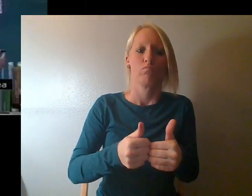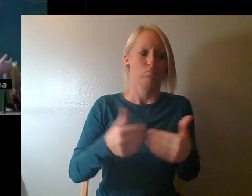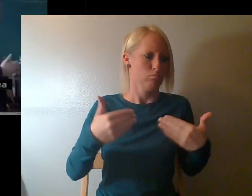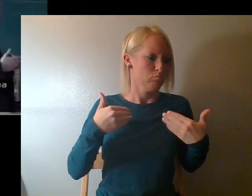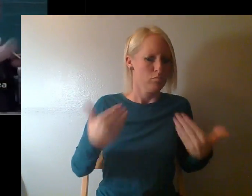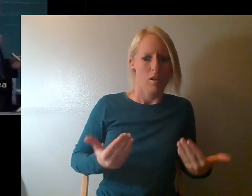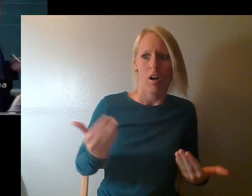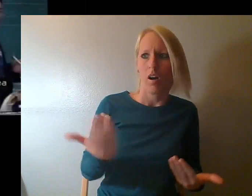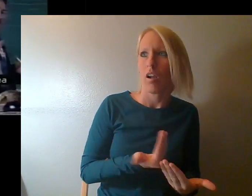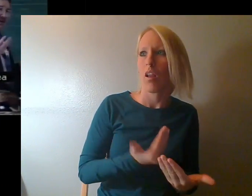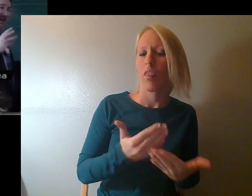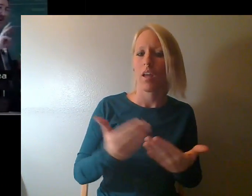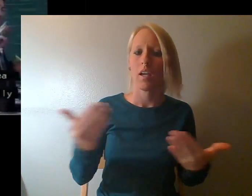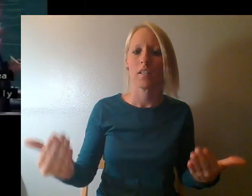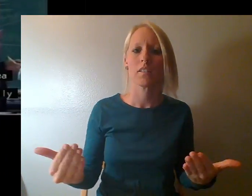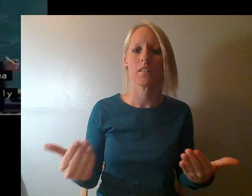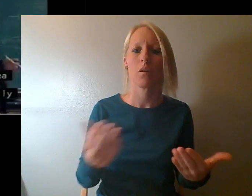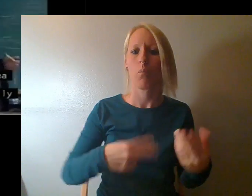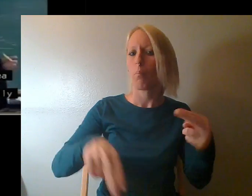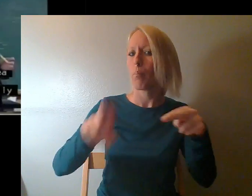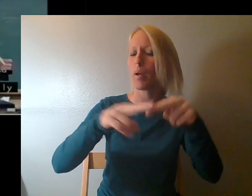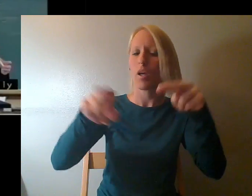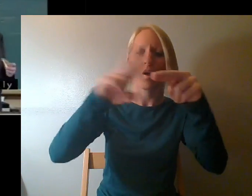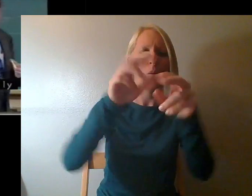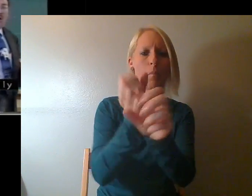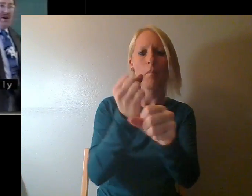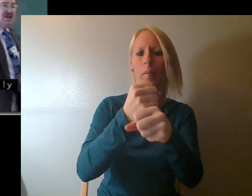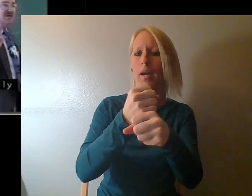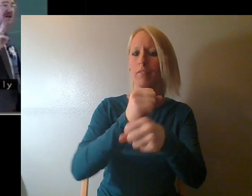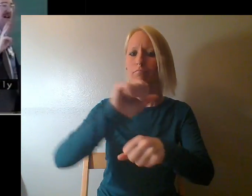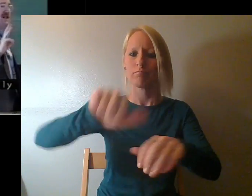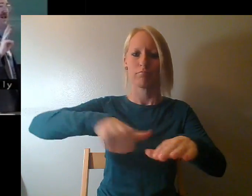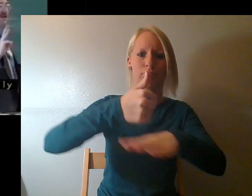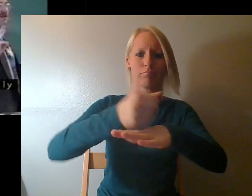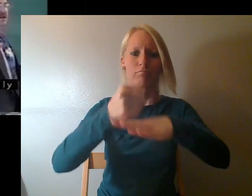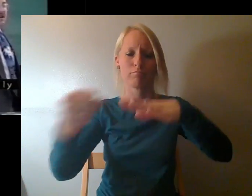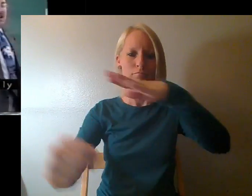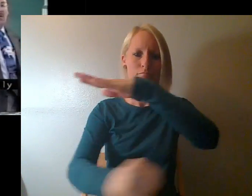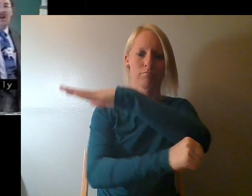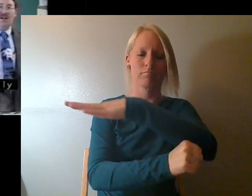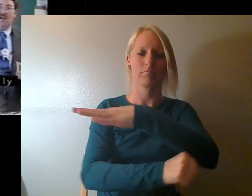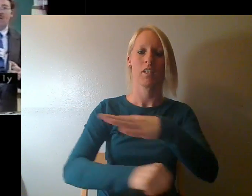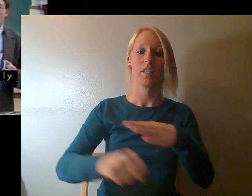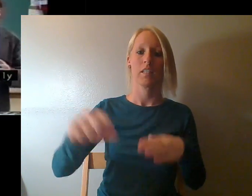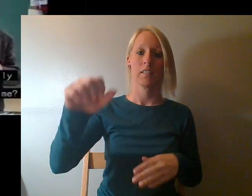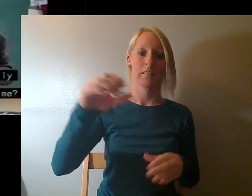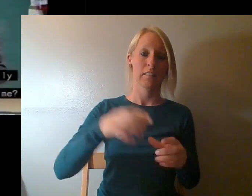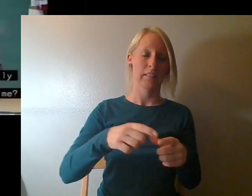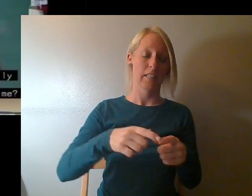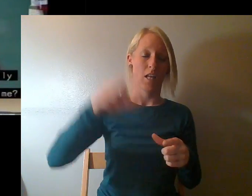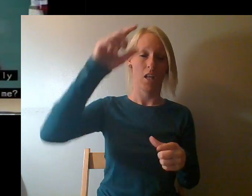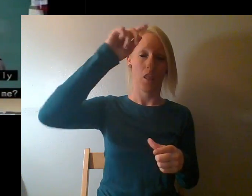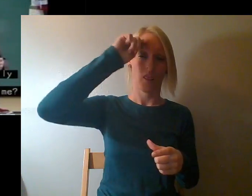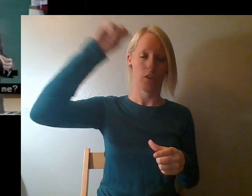cell theory. And cell theory has basically three parts, three ideas. Can anybody list those for